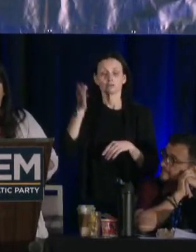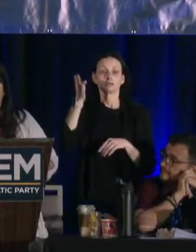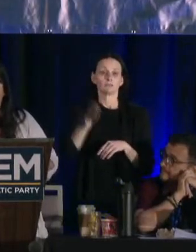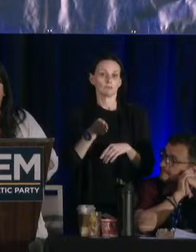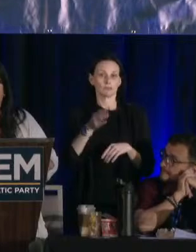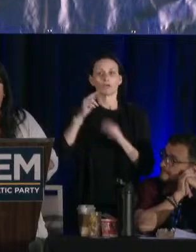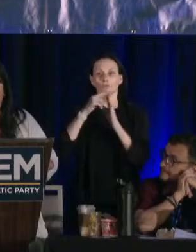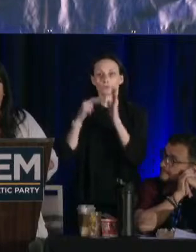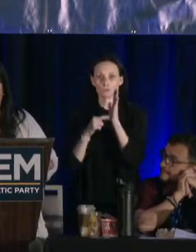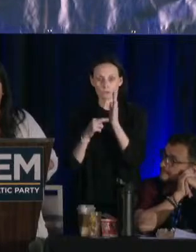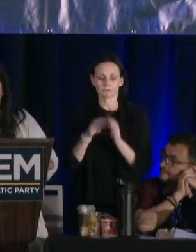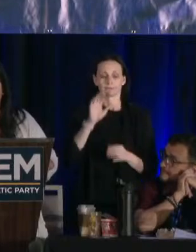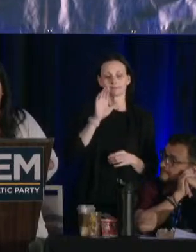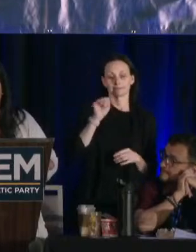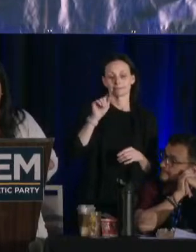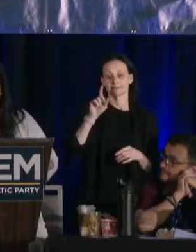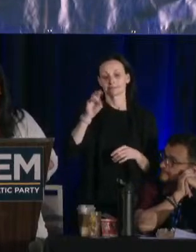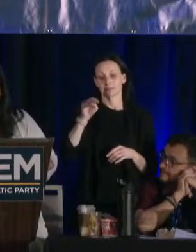cadem.org/rules. Again,